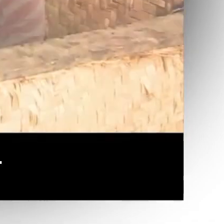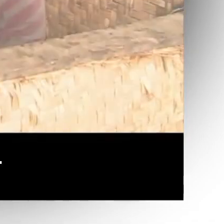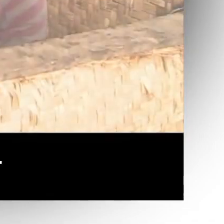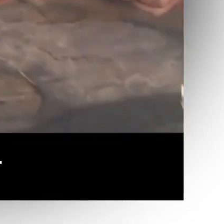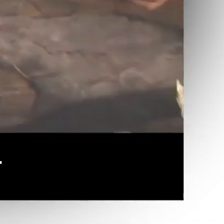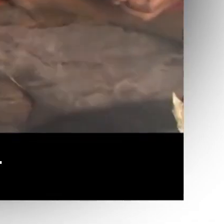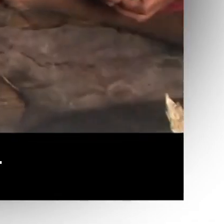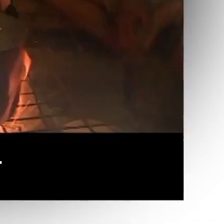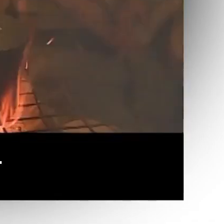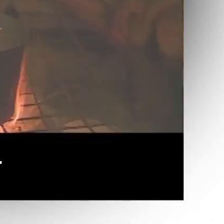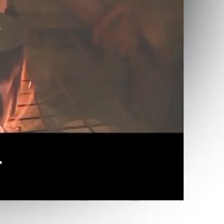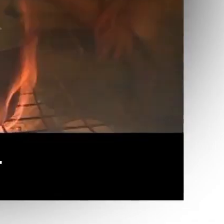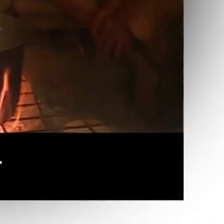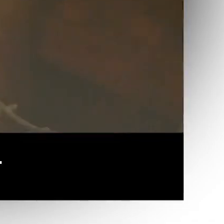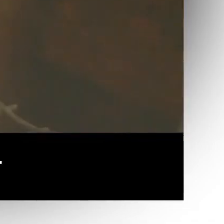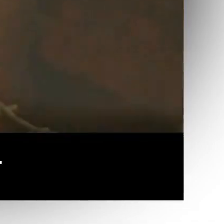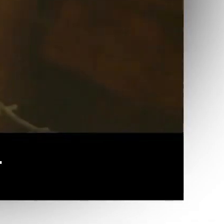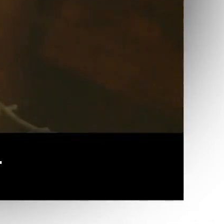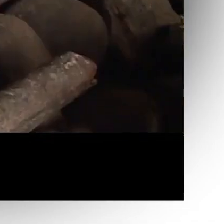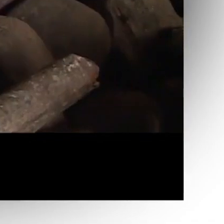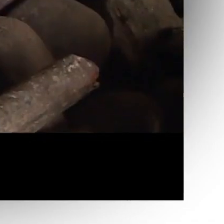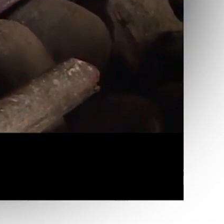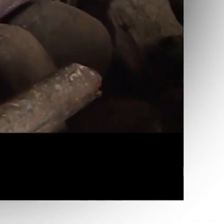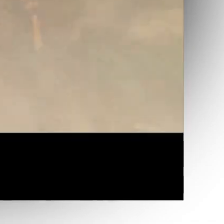Our life is simple and we don't need too much.